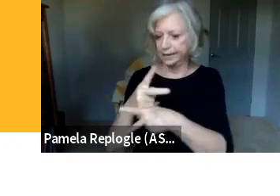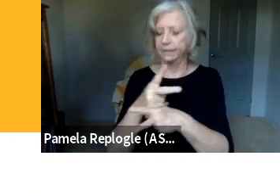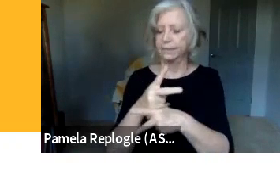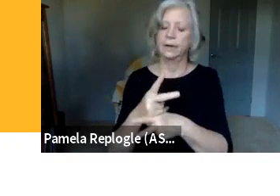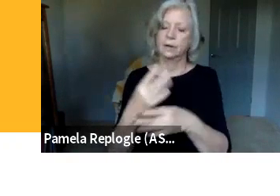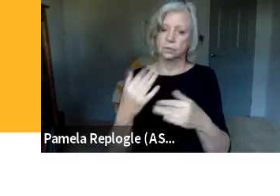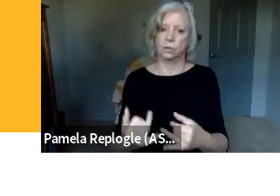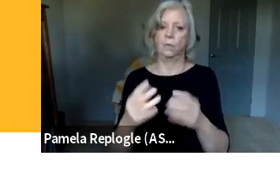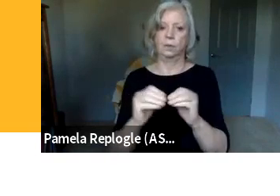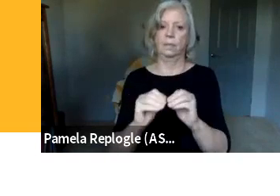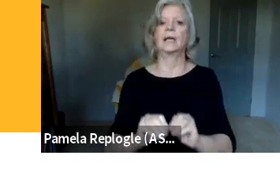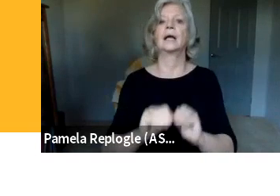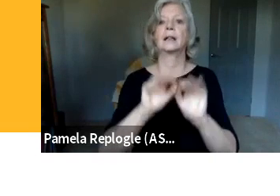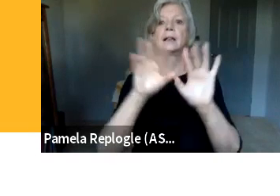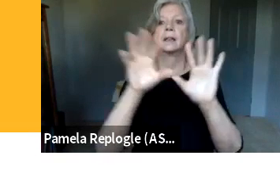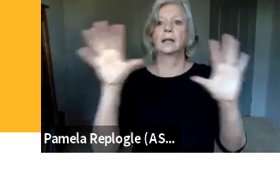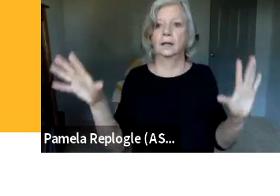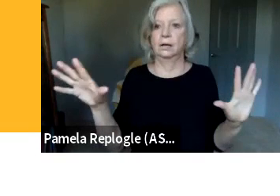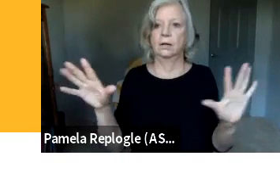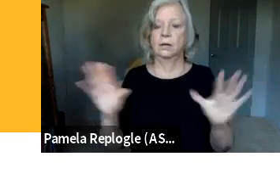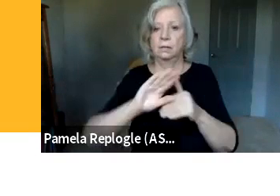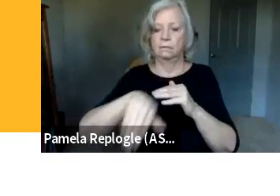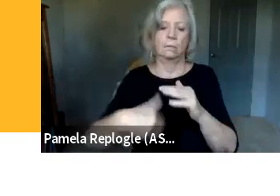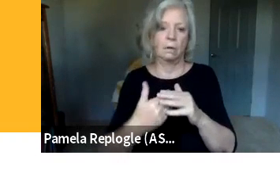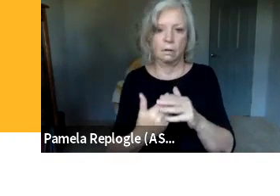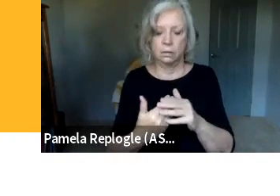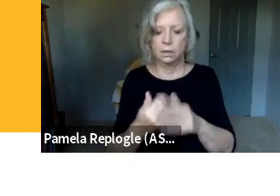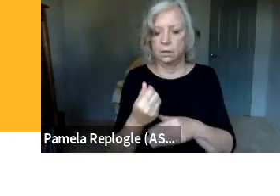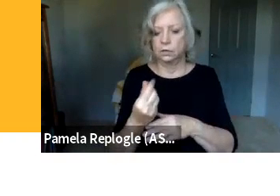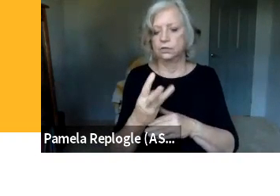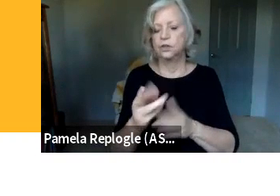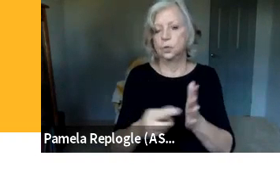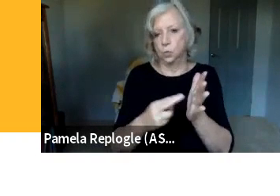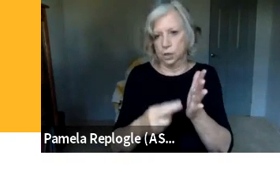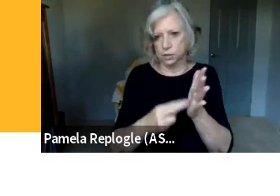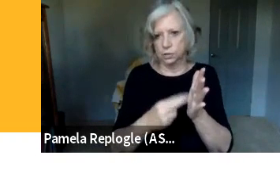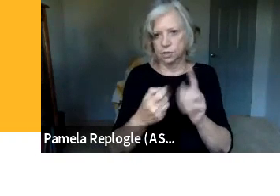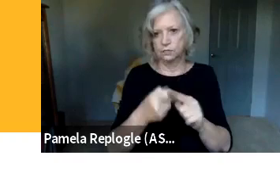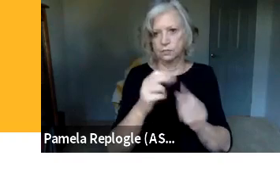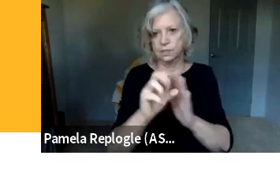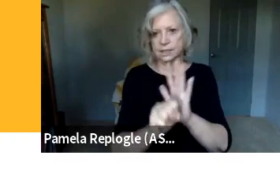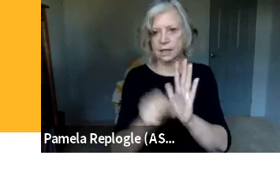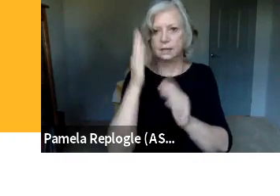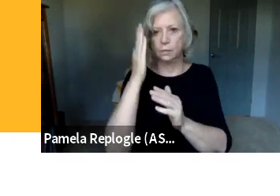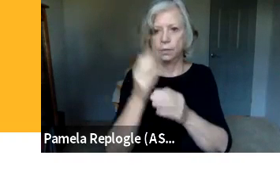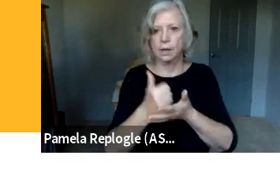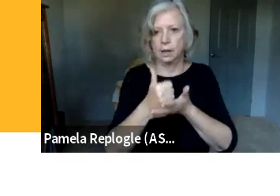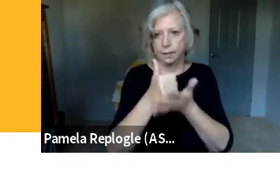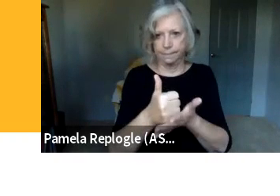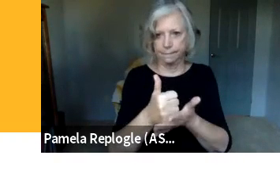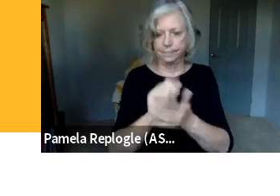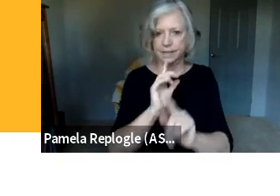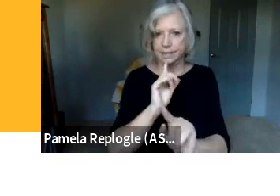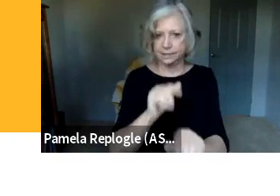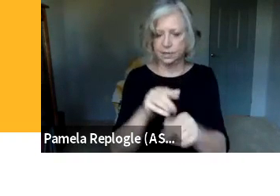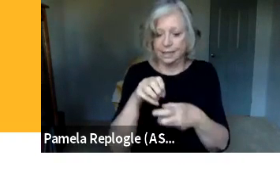everyone. And there's a couple of resources we can share as well from the state that will help. But so